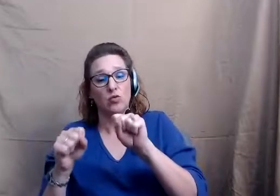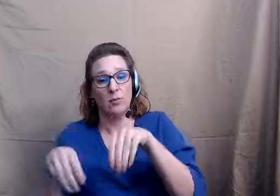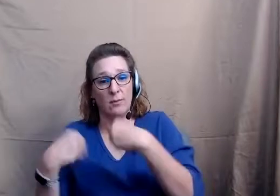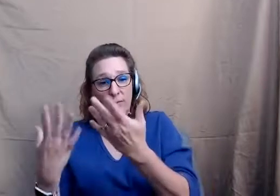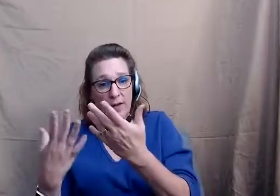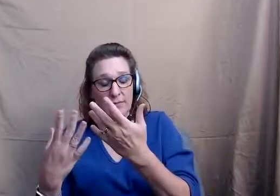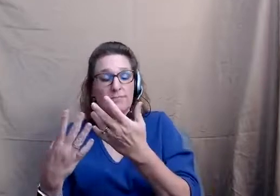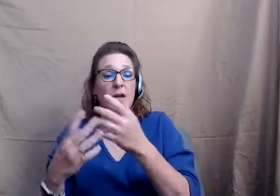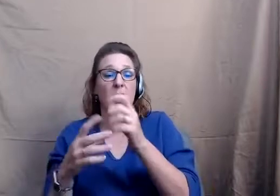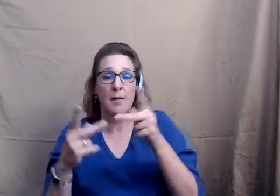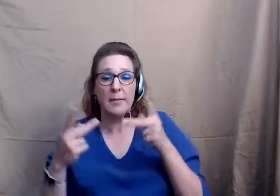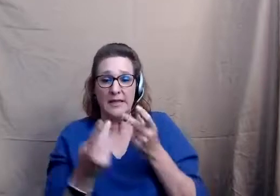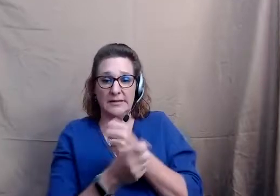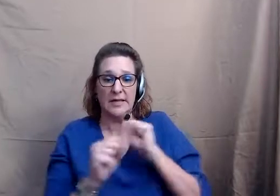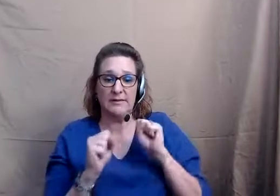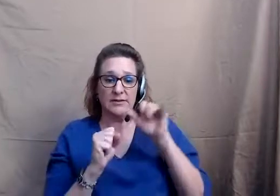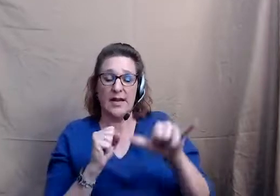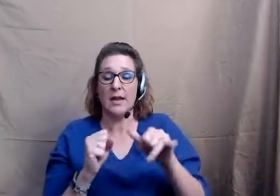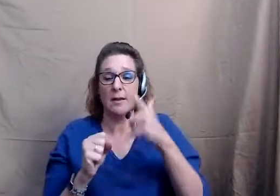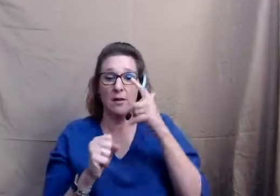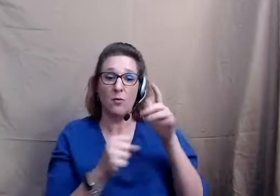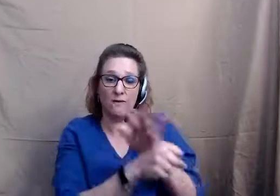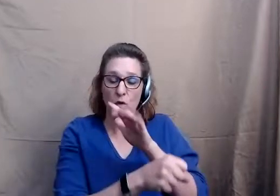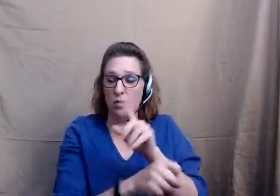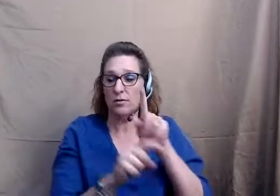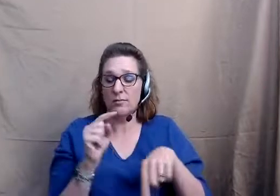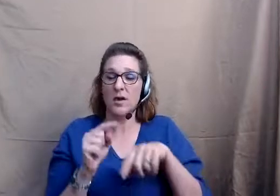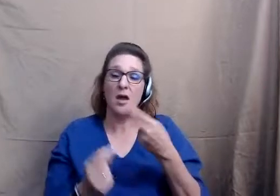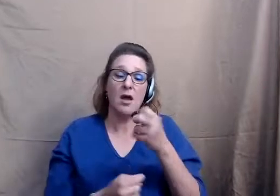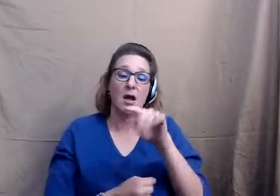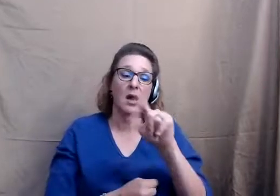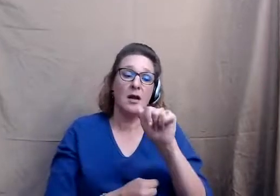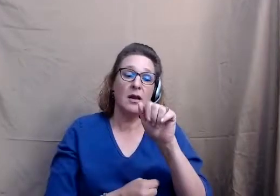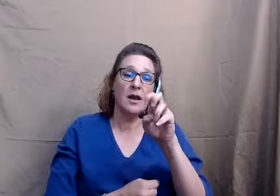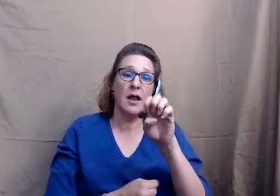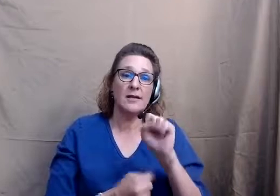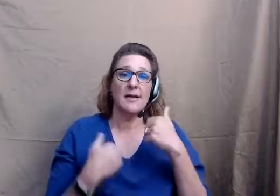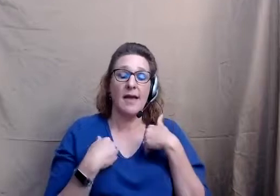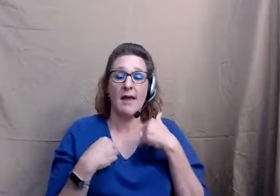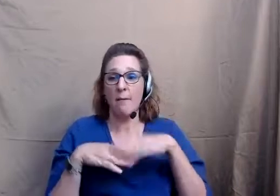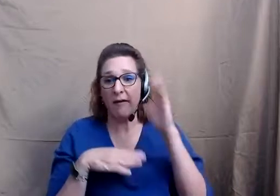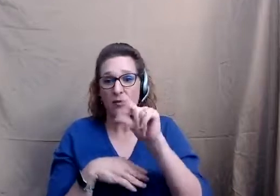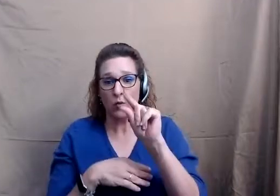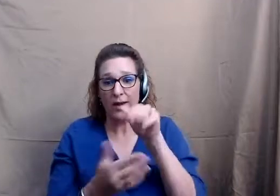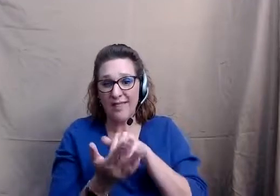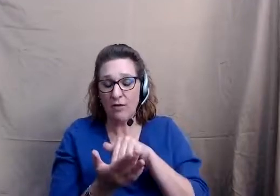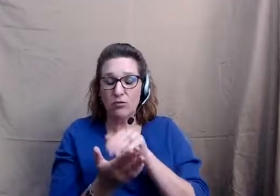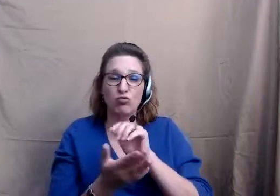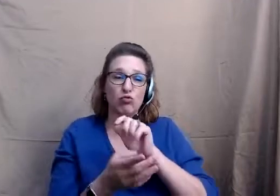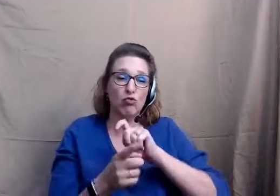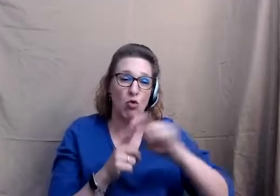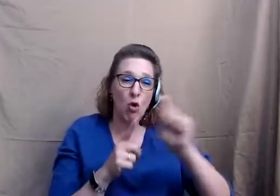full. Hotlines answered almost 20,000 calls. Meanwhile, data from